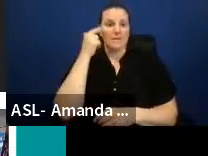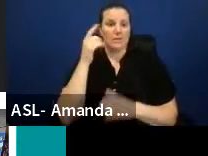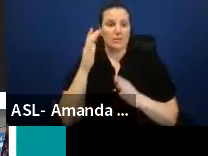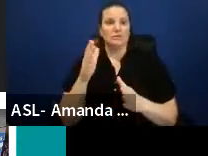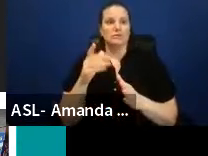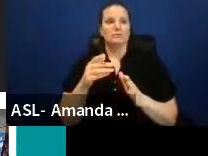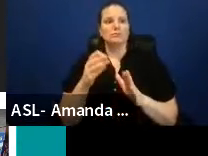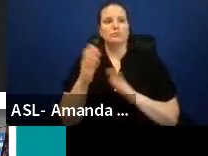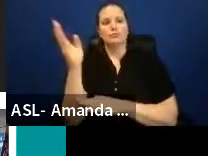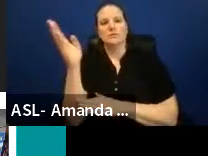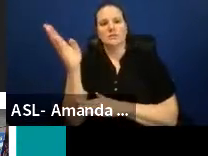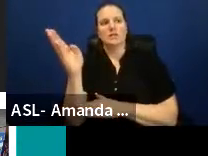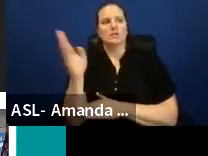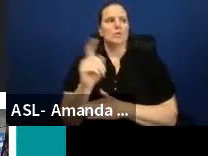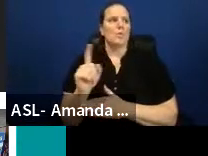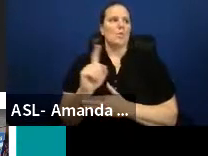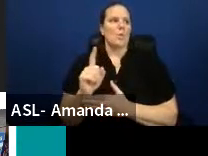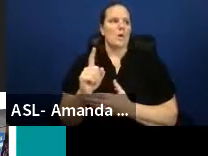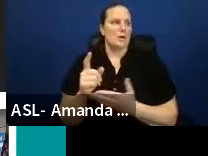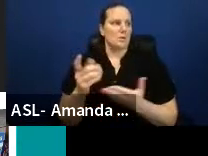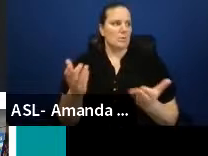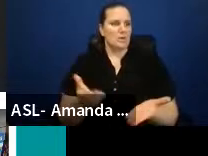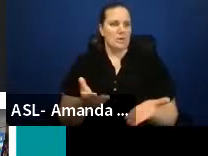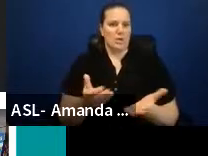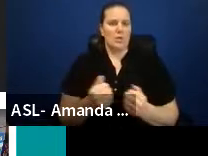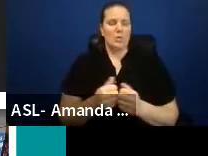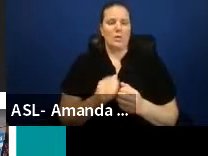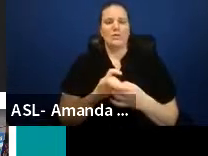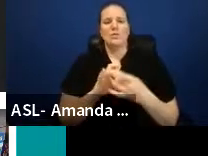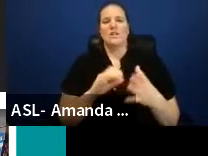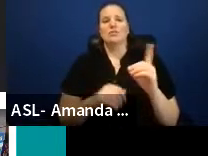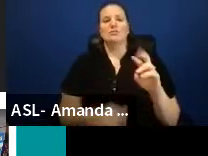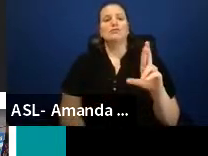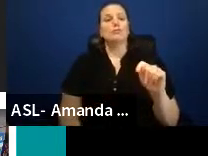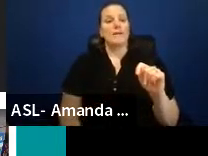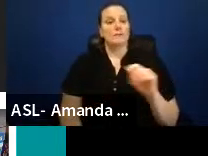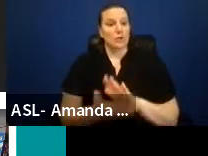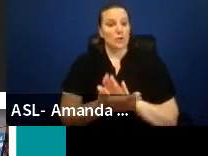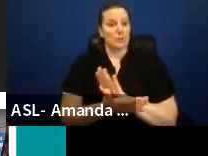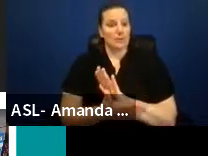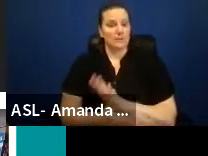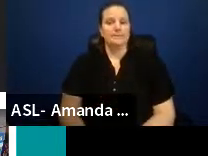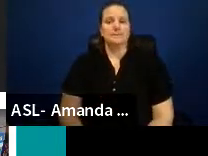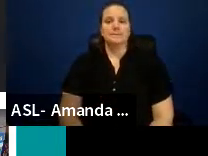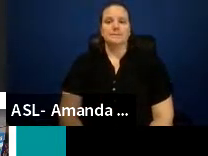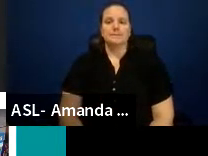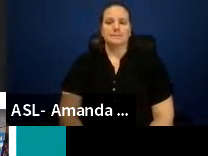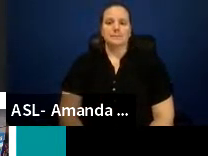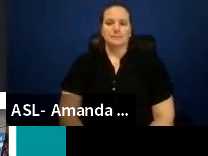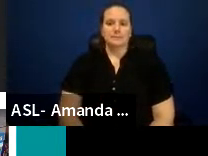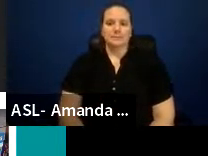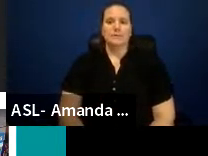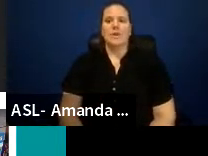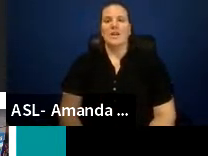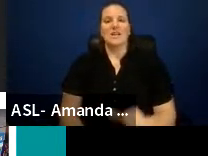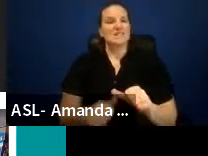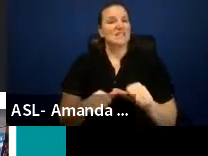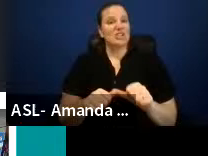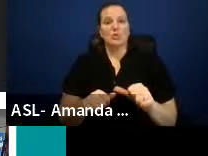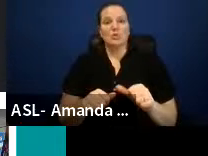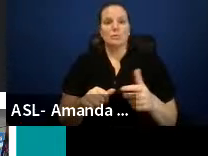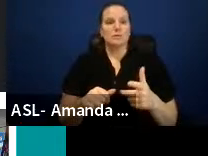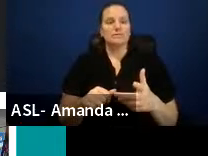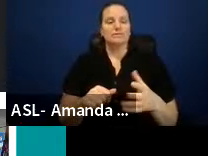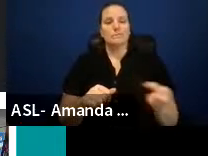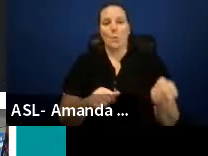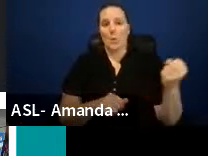present to them where we are at with the release of the draft document. So we continue to be